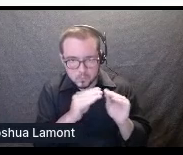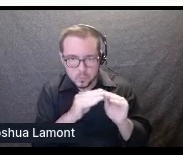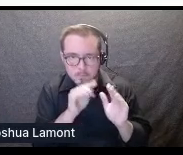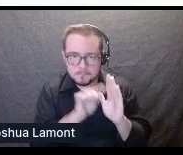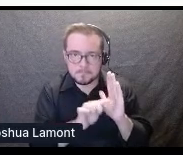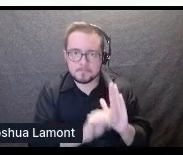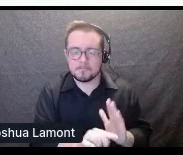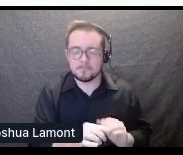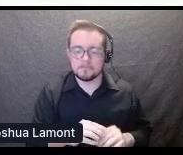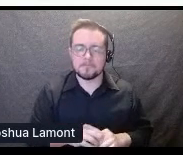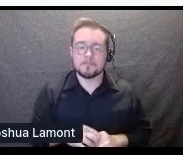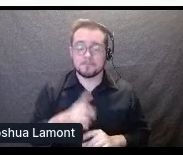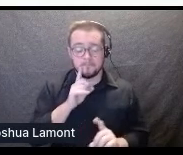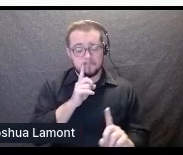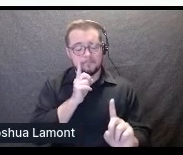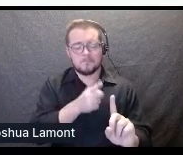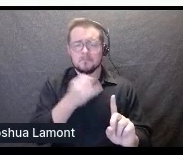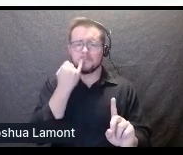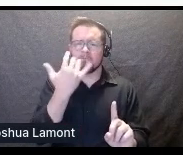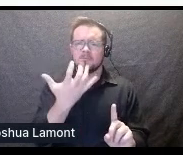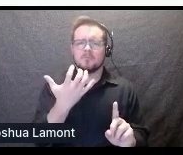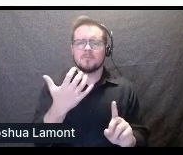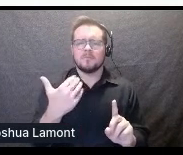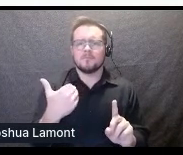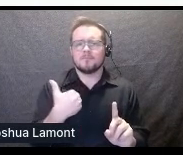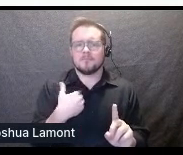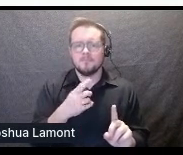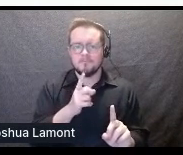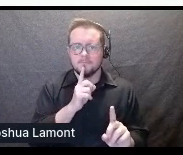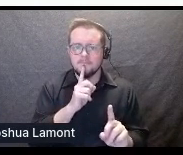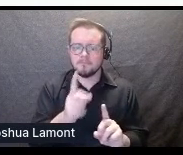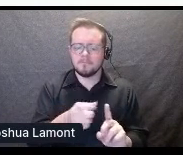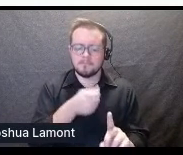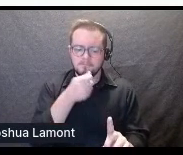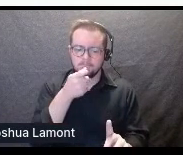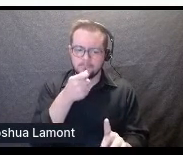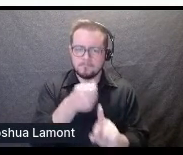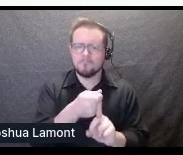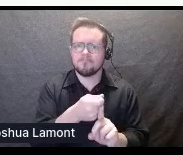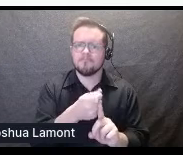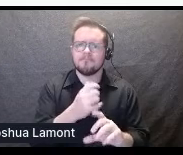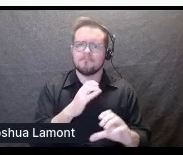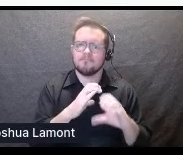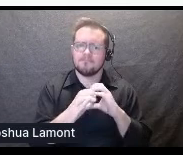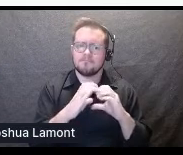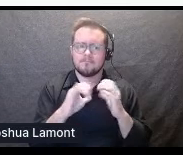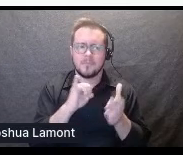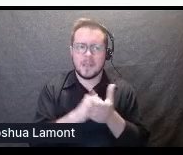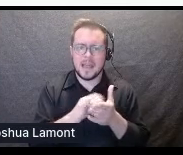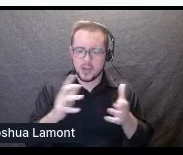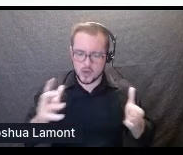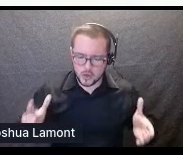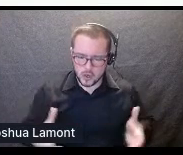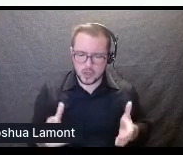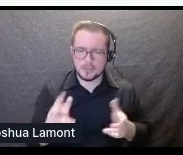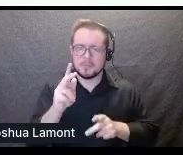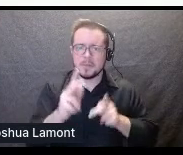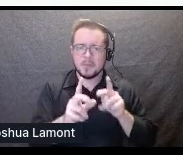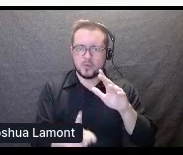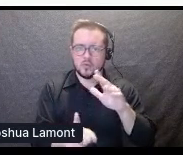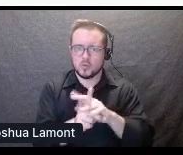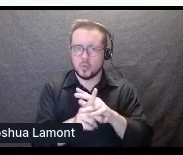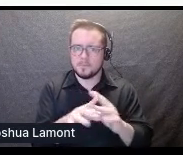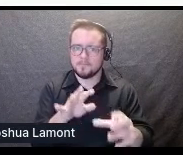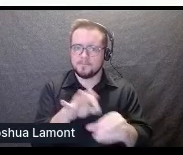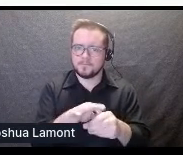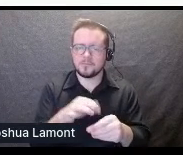we want to have authentic, impactful, memorable conversations that really drive people to the polls, we need to be